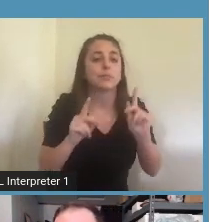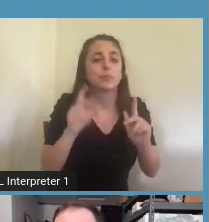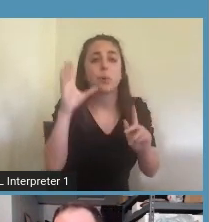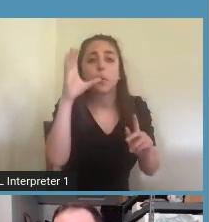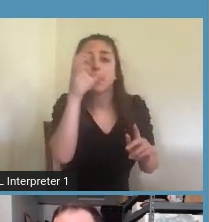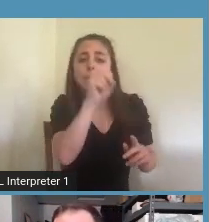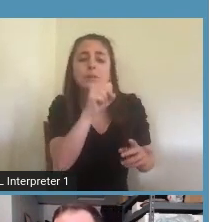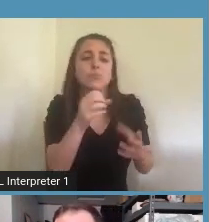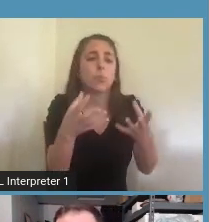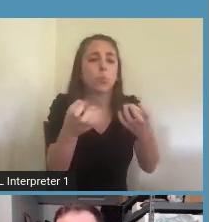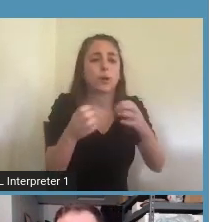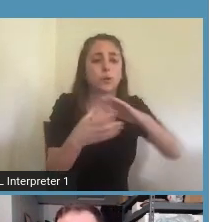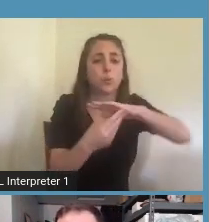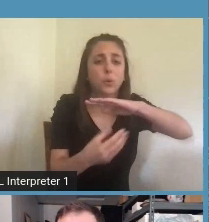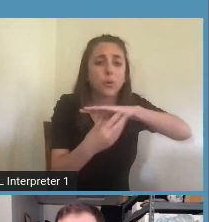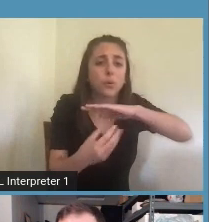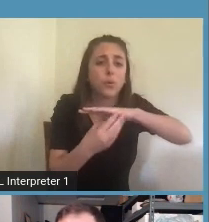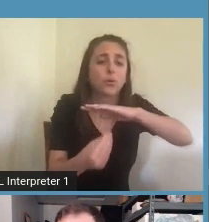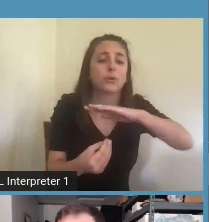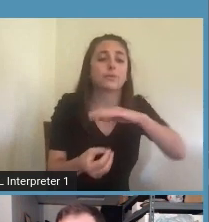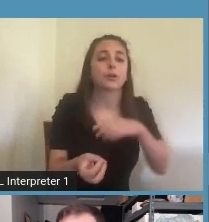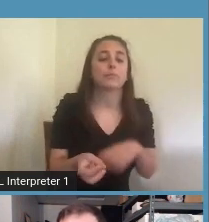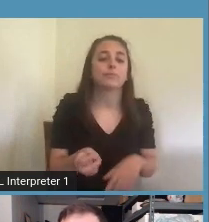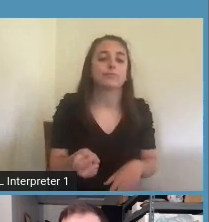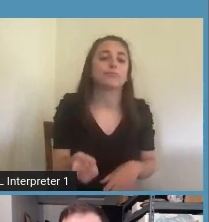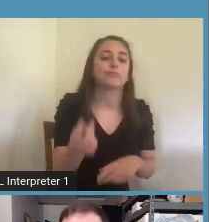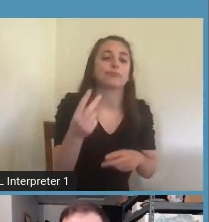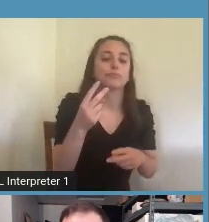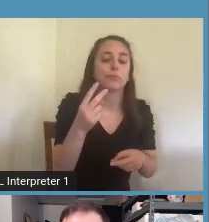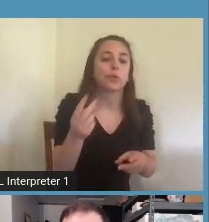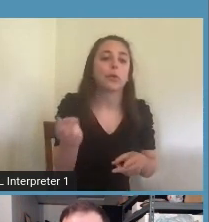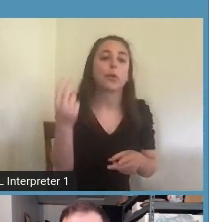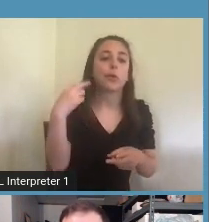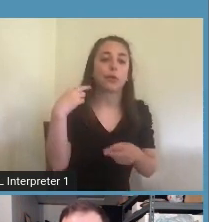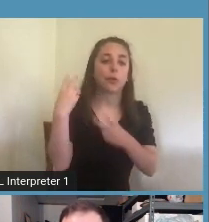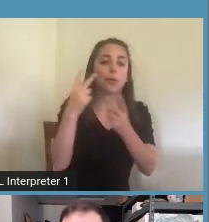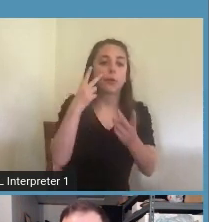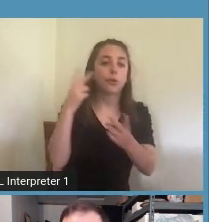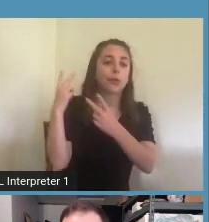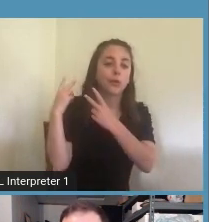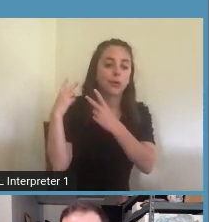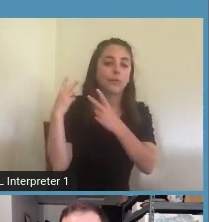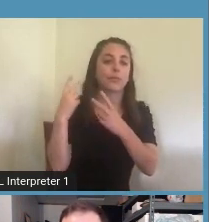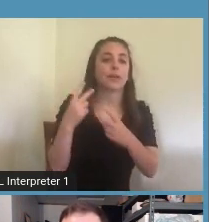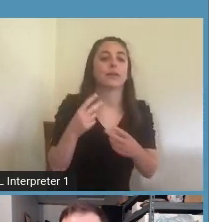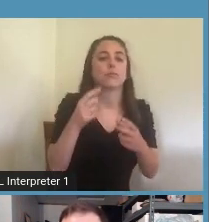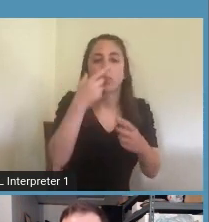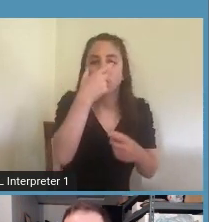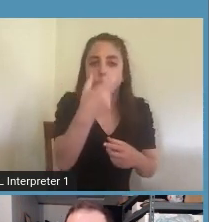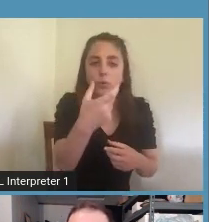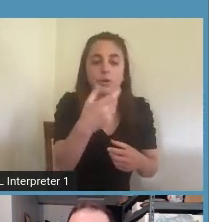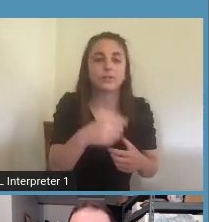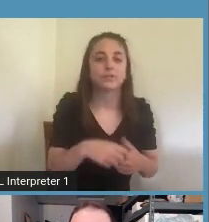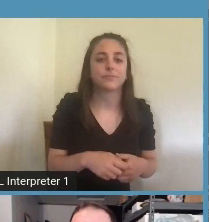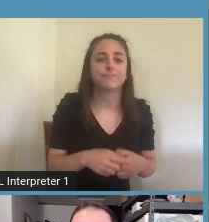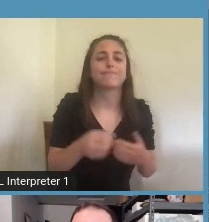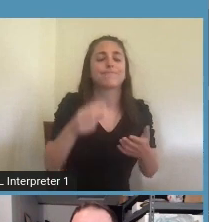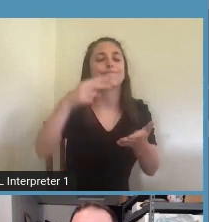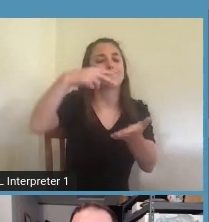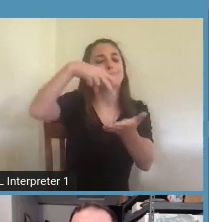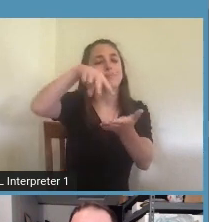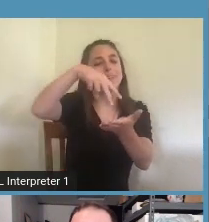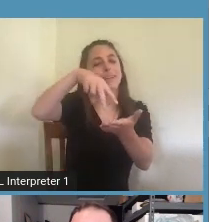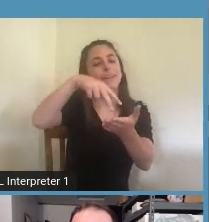have that recorded so they could see what they'd missed. And then one thing that I'll briefly go over is we did a dance-off video at